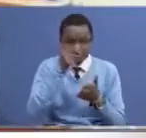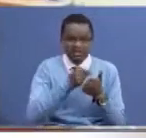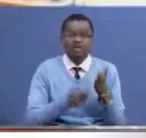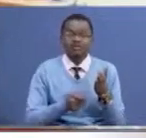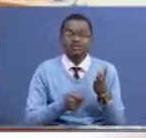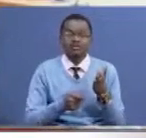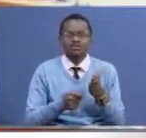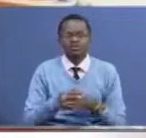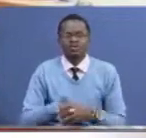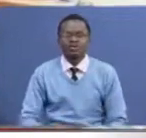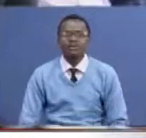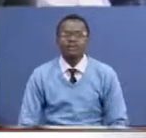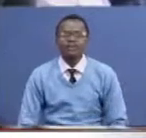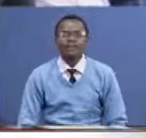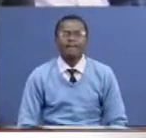charges.